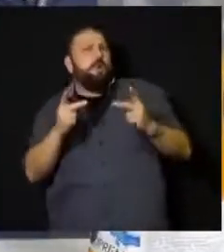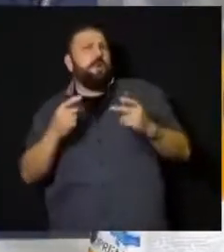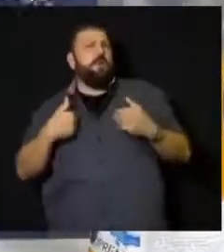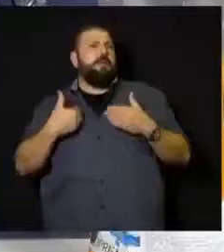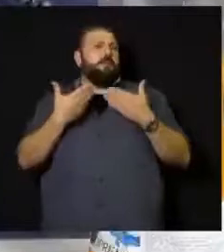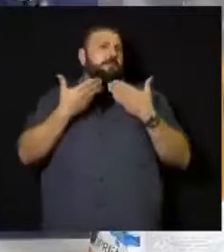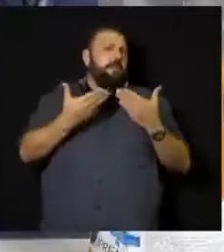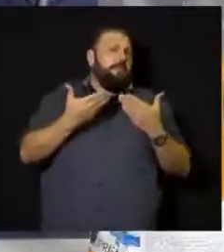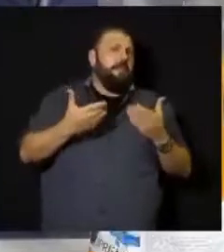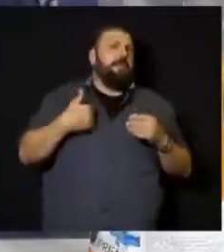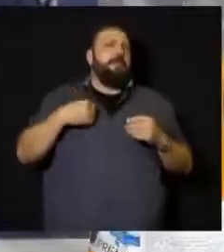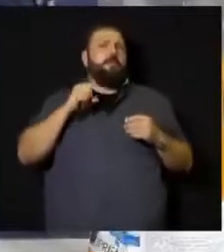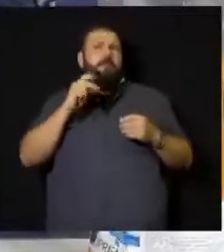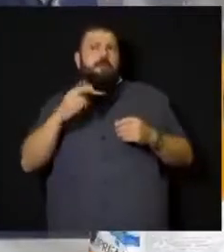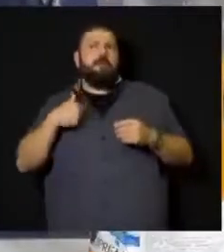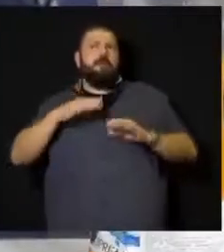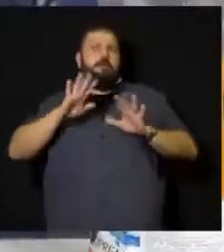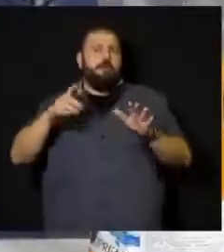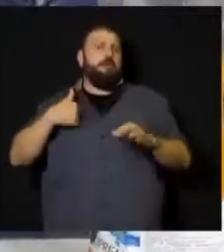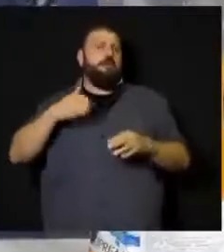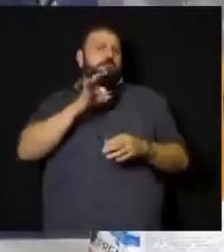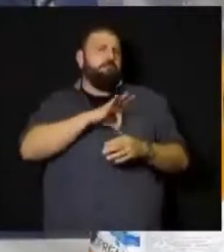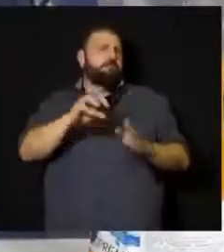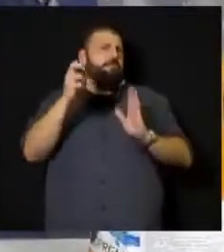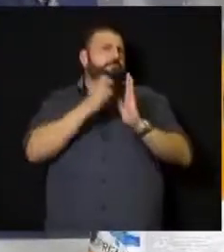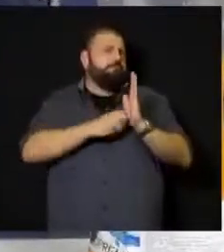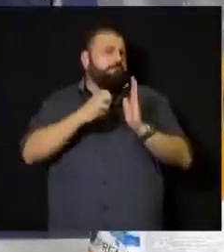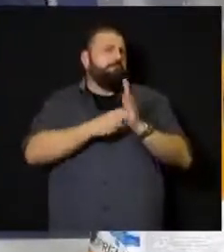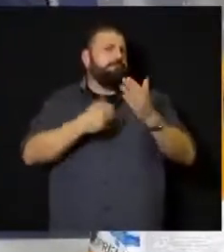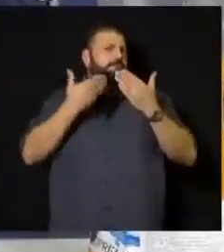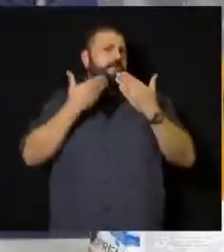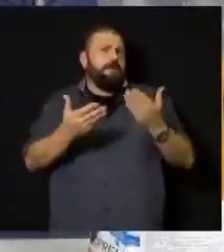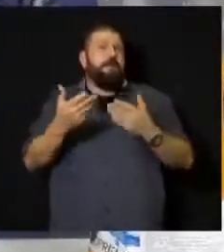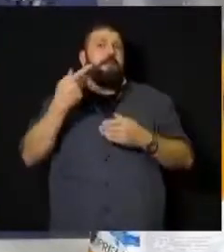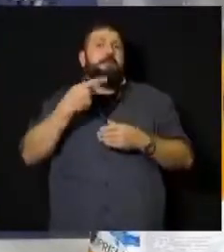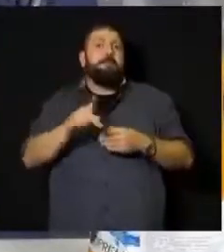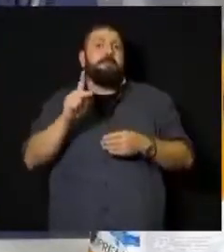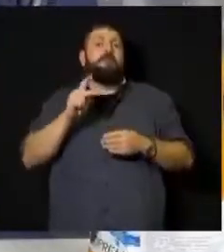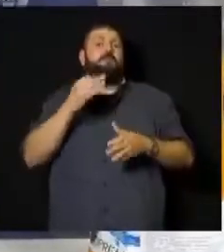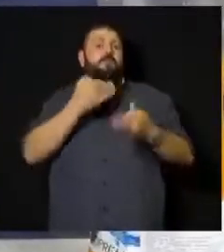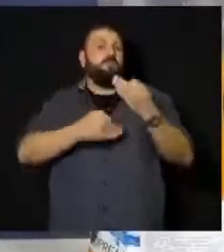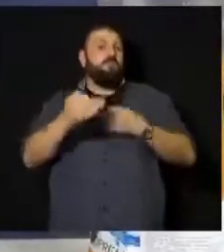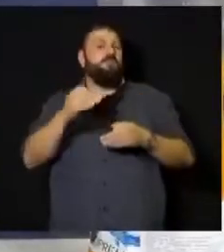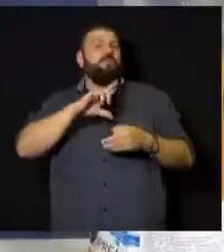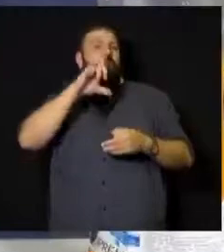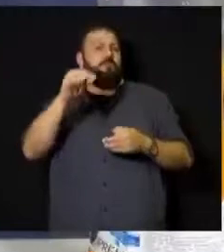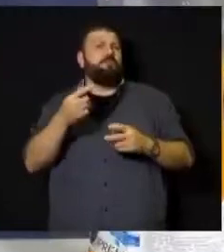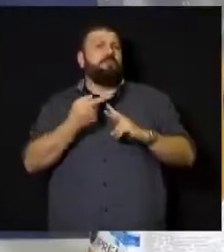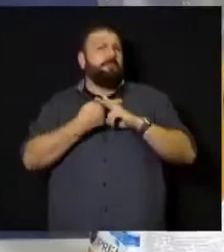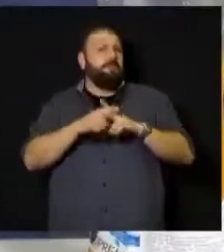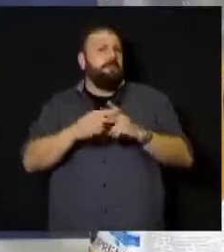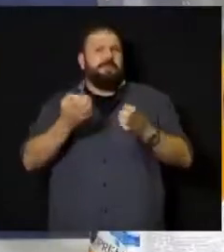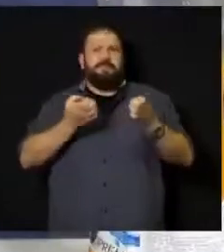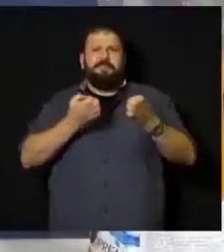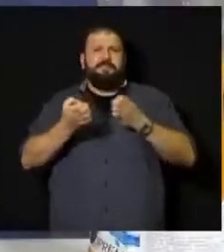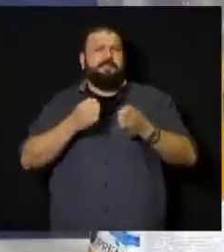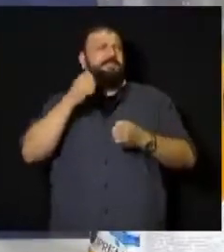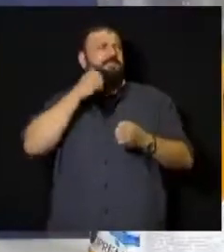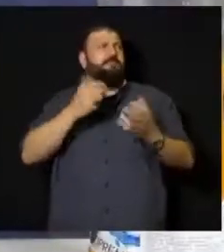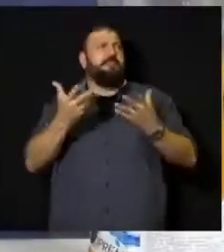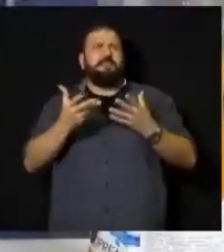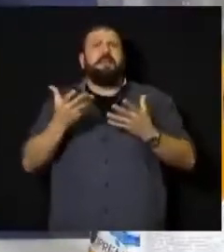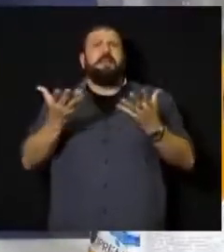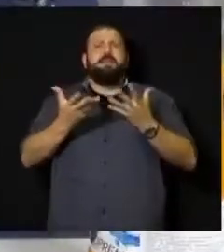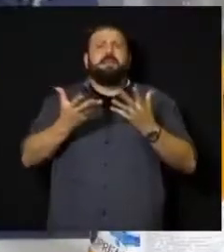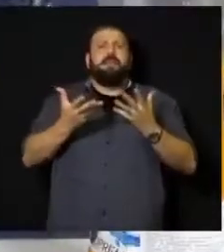moment of said, okay, it hasn't happened to me, I can correct that. And maybe there's a training session, and they